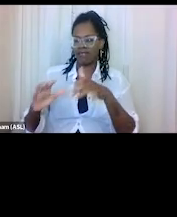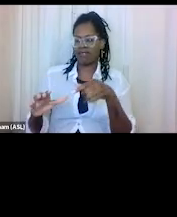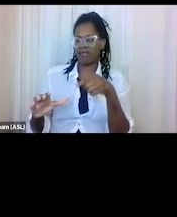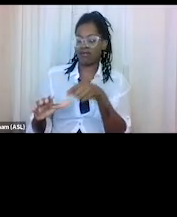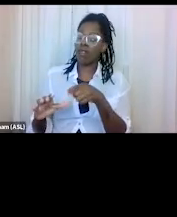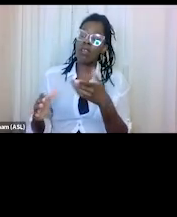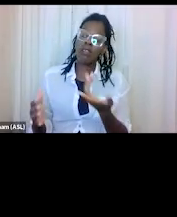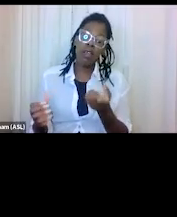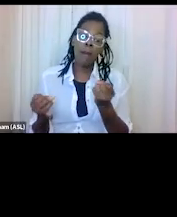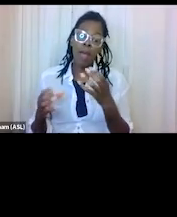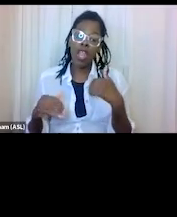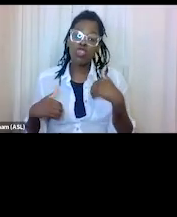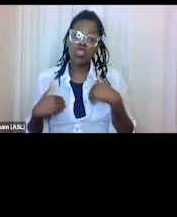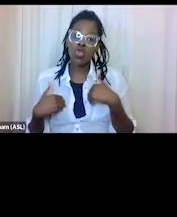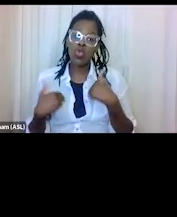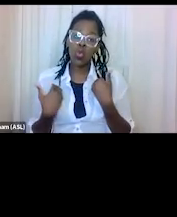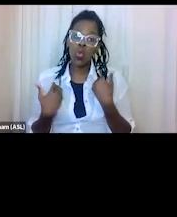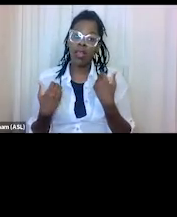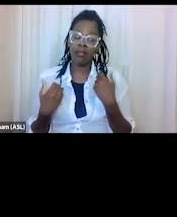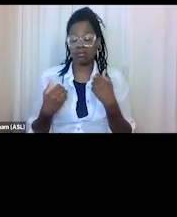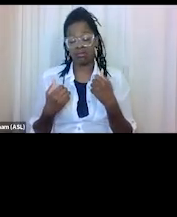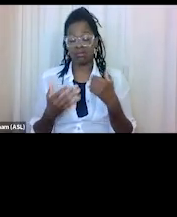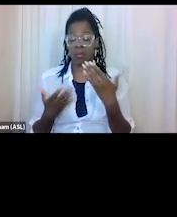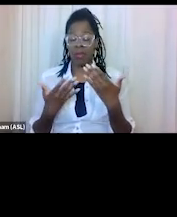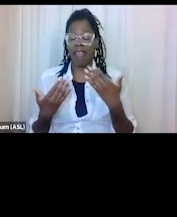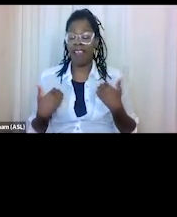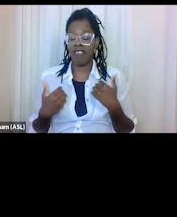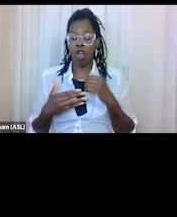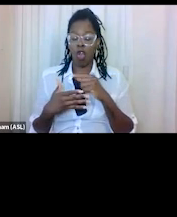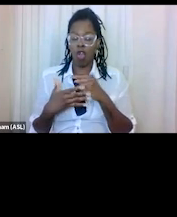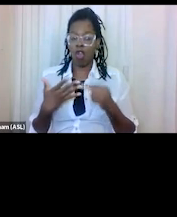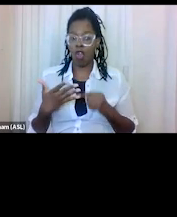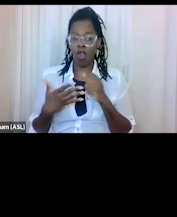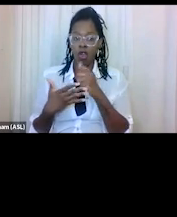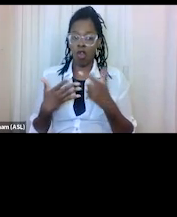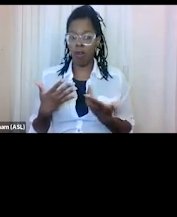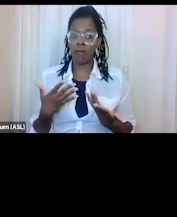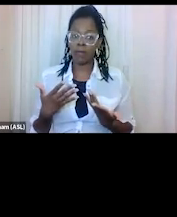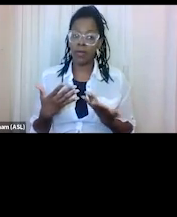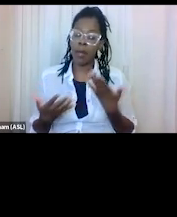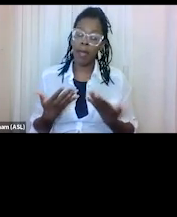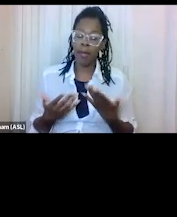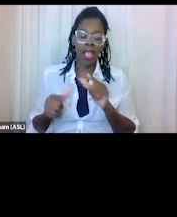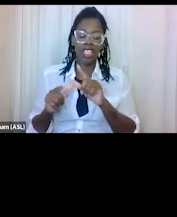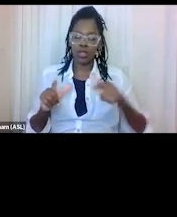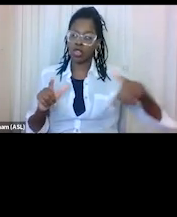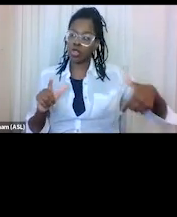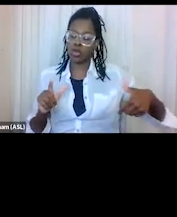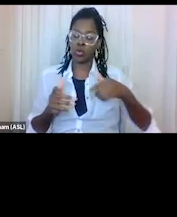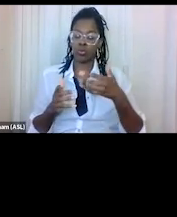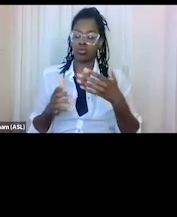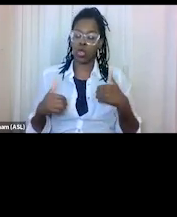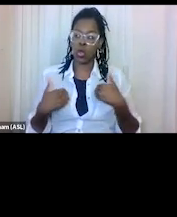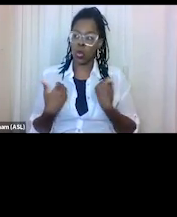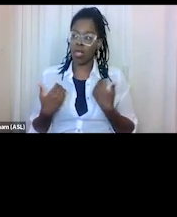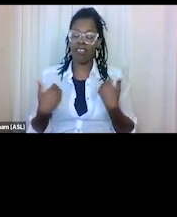youth may share all of these characteristics. So you could have a youth who identifies as LGBTQ, who has a history